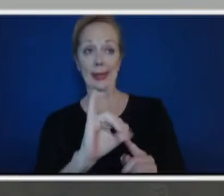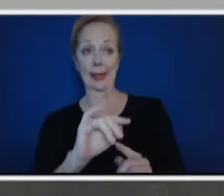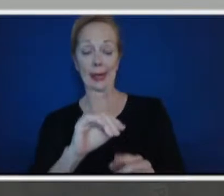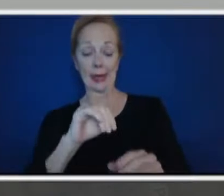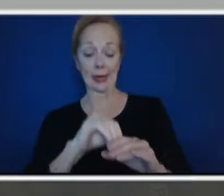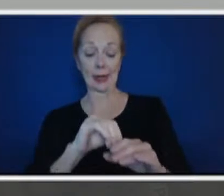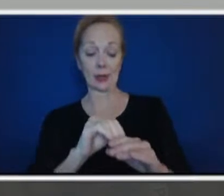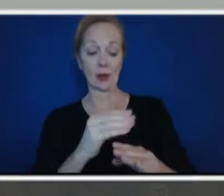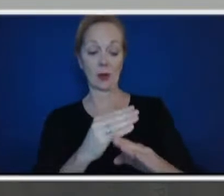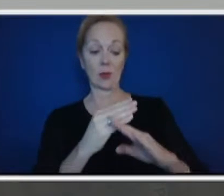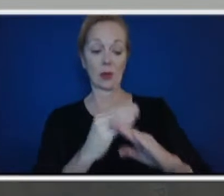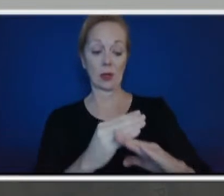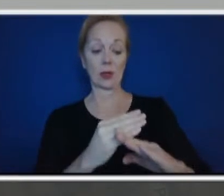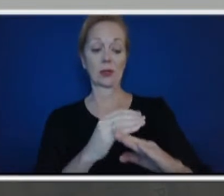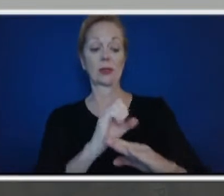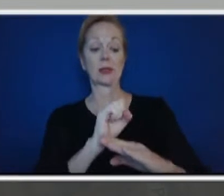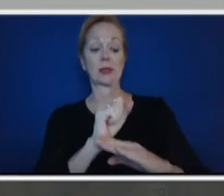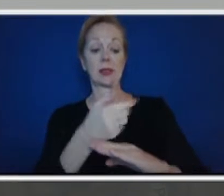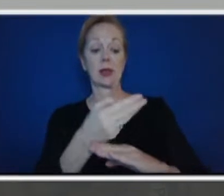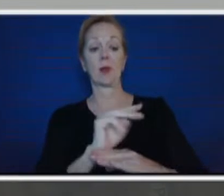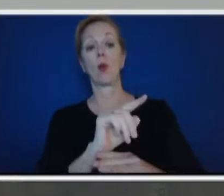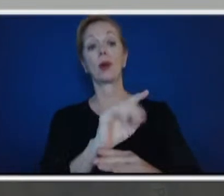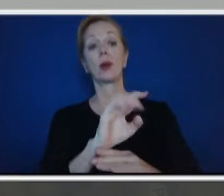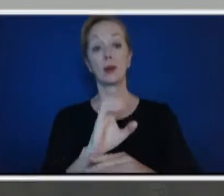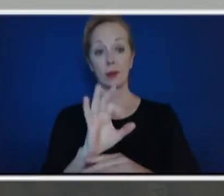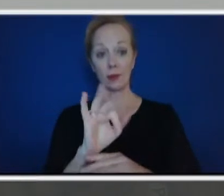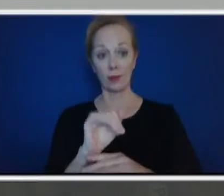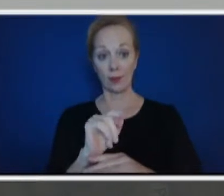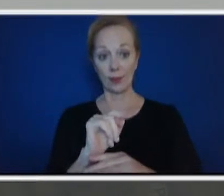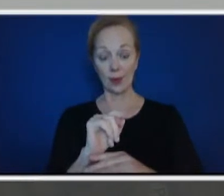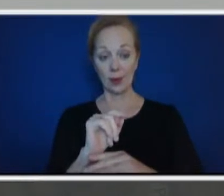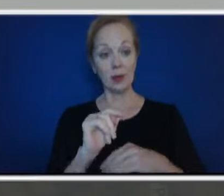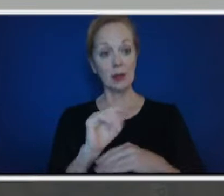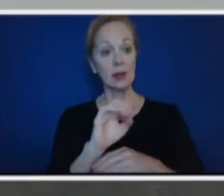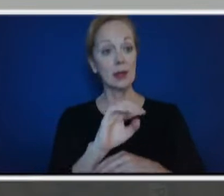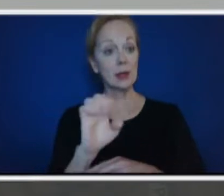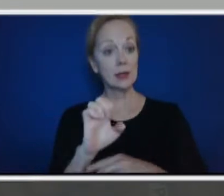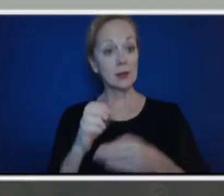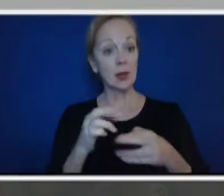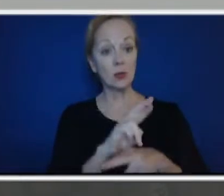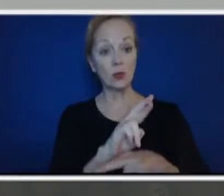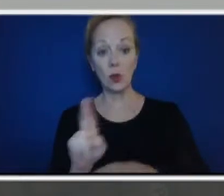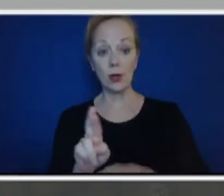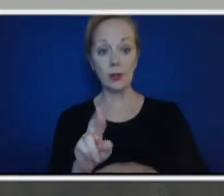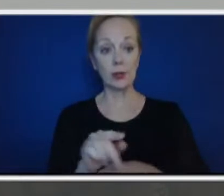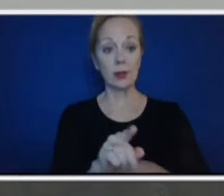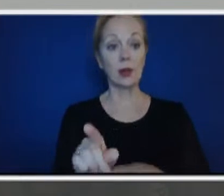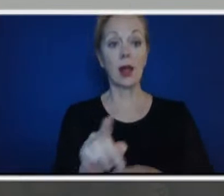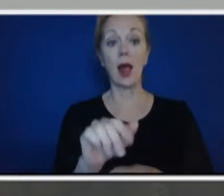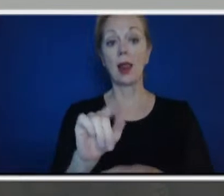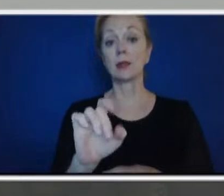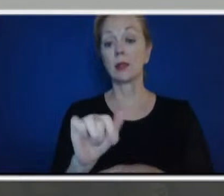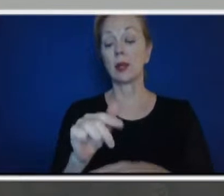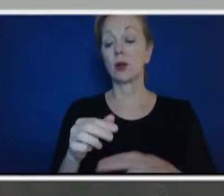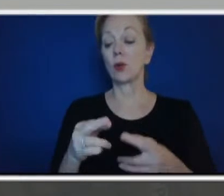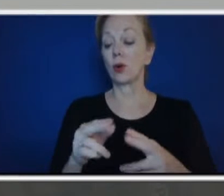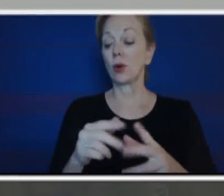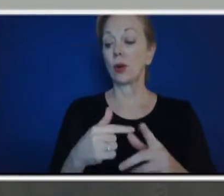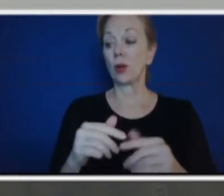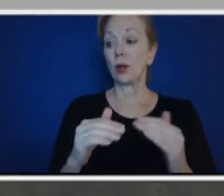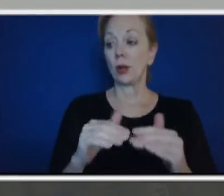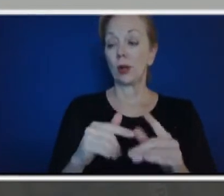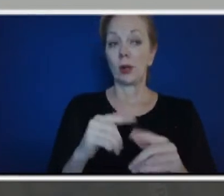protected stem of 100 feet. Does also construct an eastbound right turn lane, along Alexandriana Road with a minimum of 100 feet of